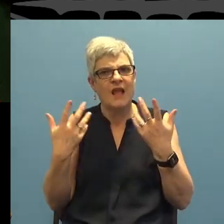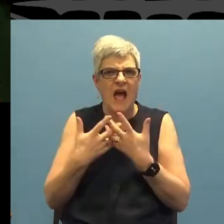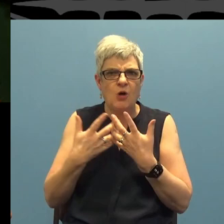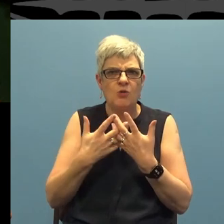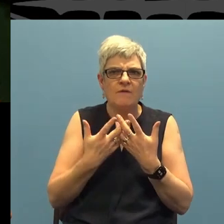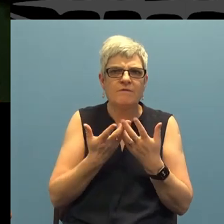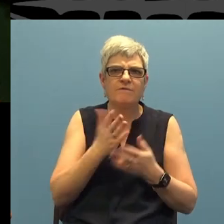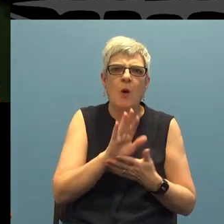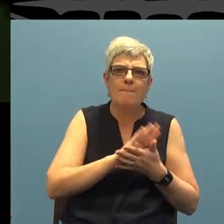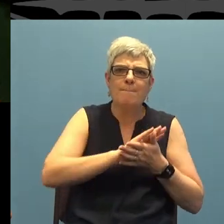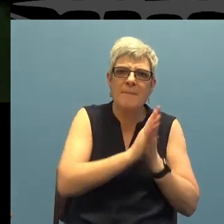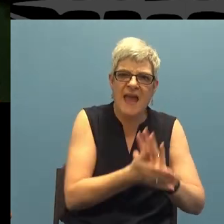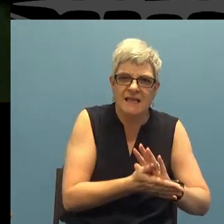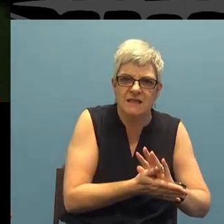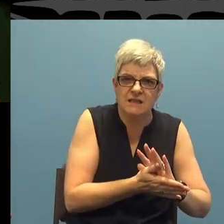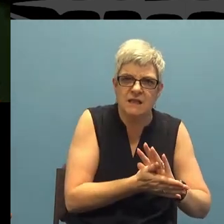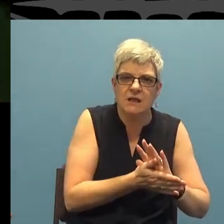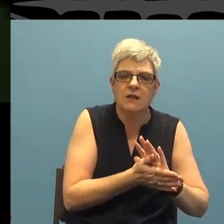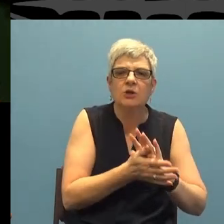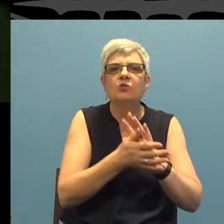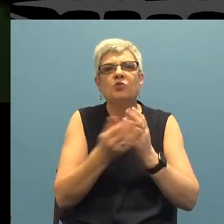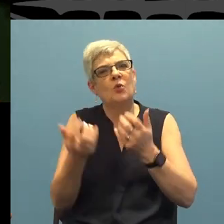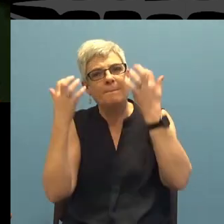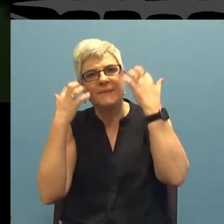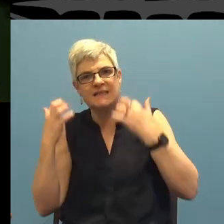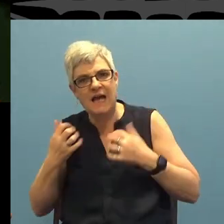mess to Messiah.